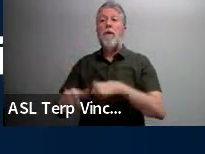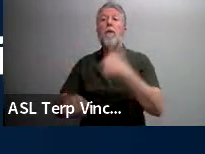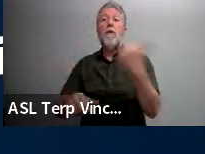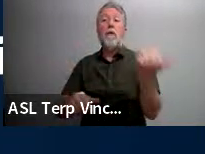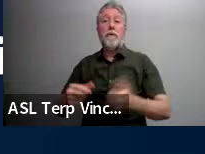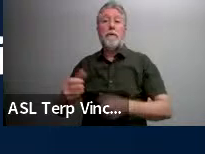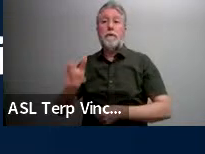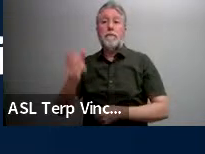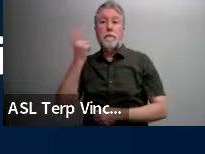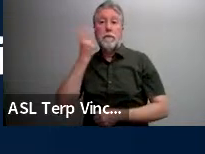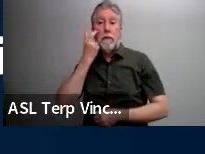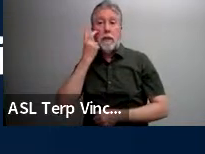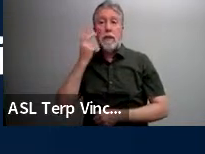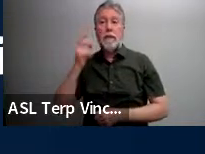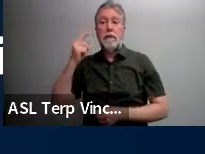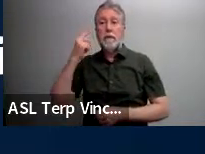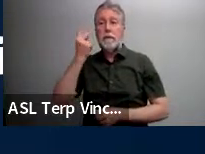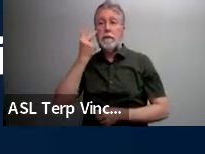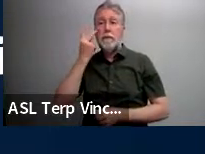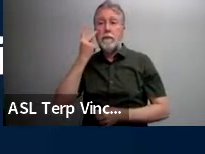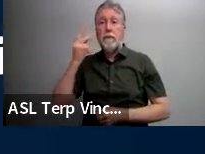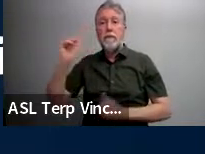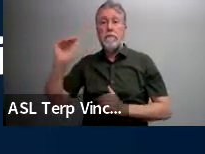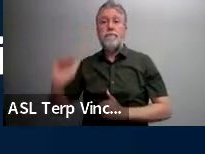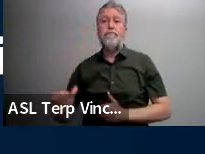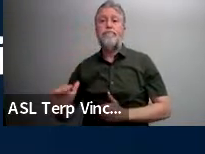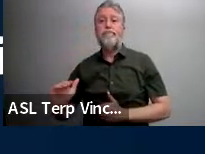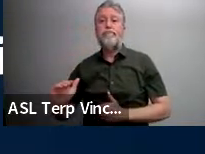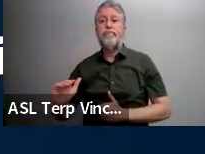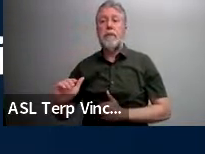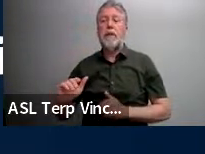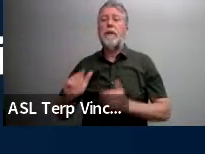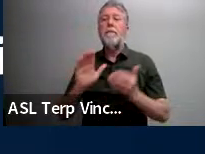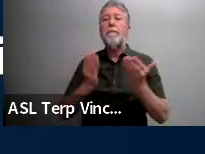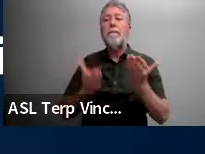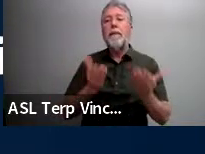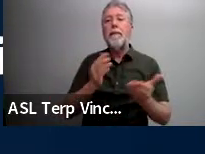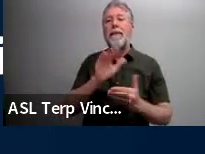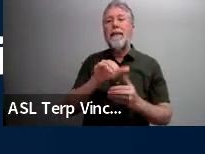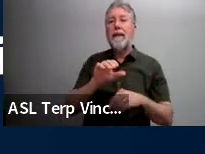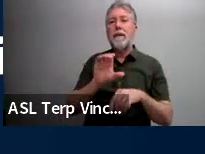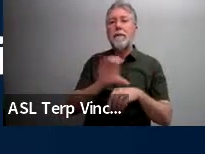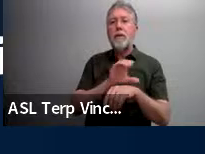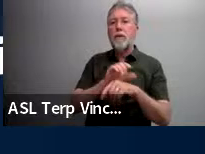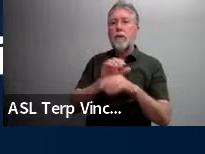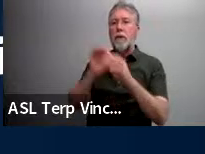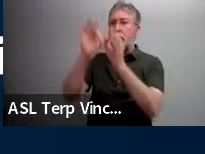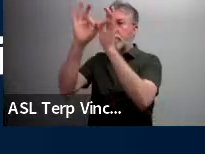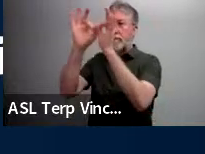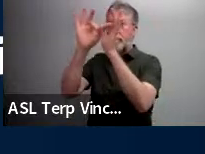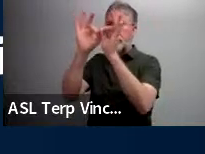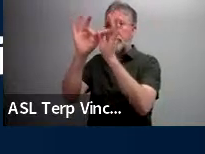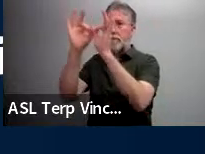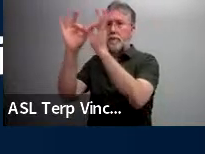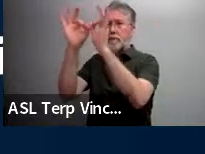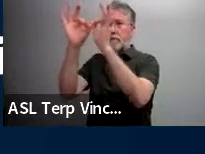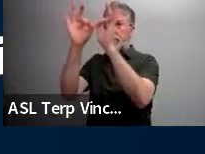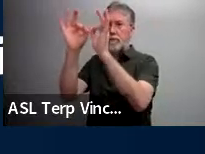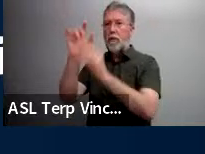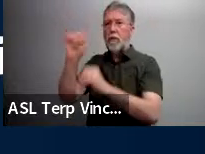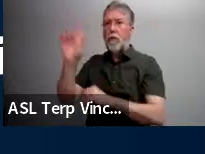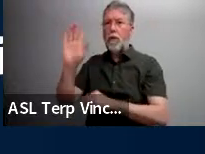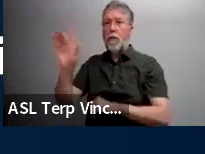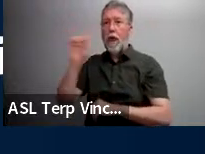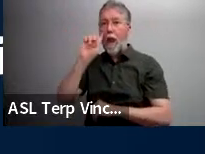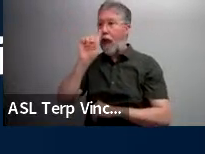the video interviews may be tracking the eye movement. And so a blind or a low vision person